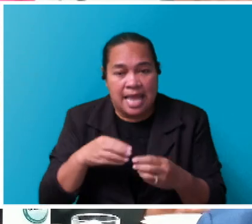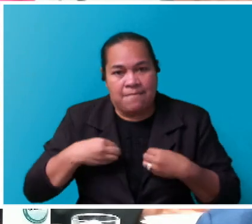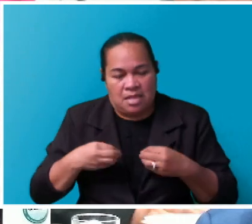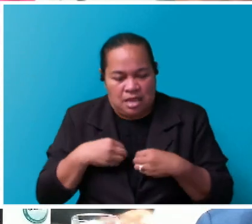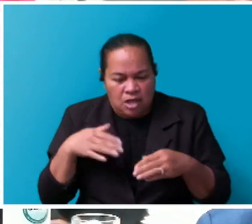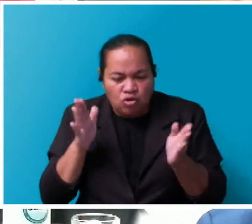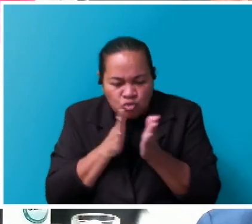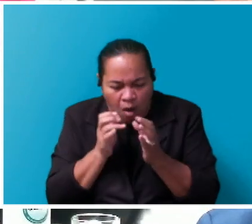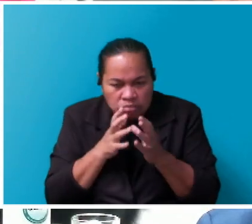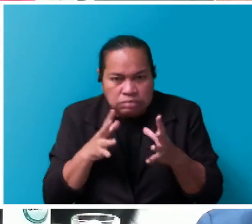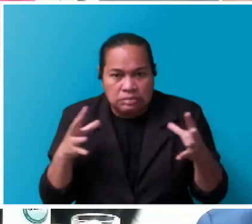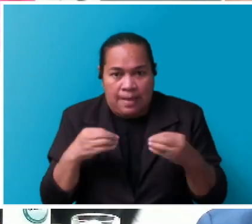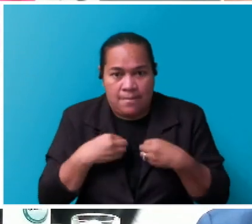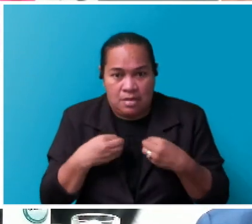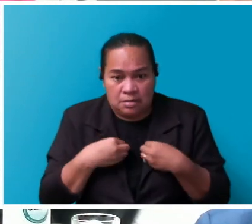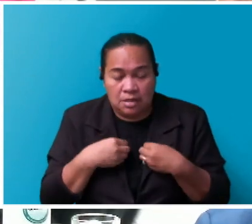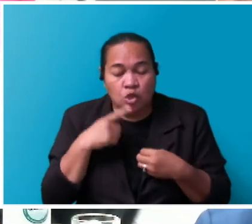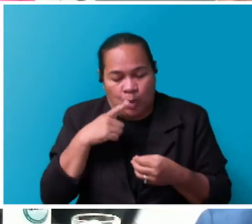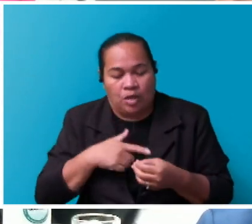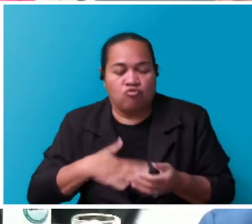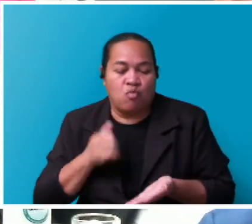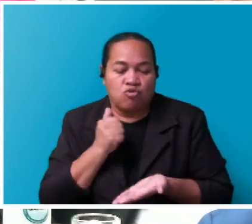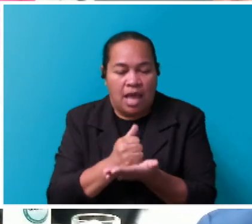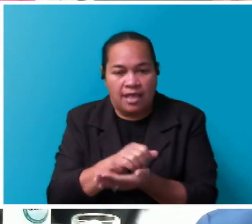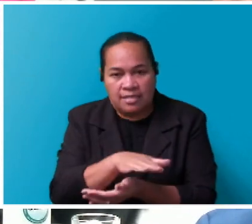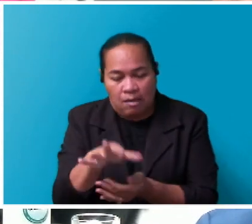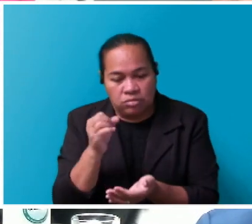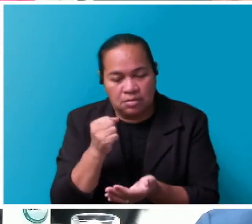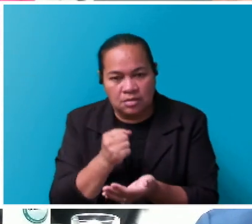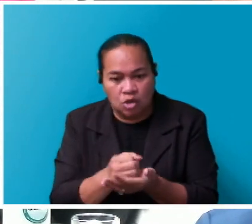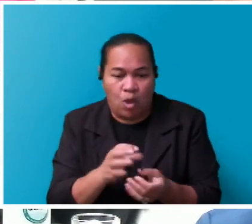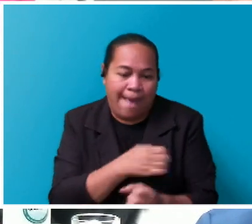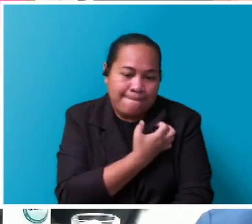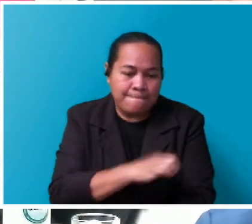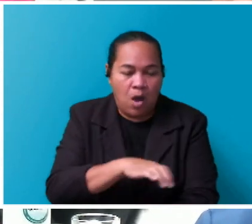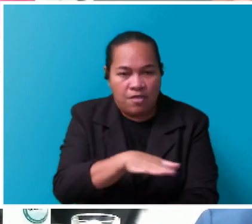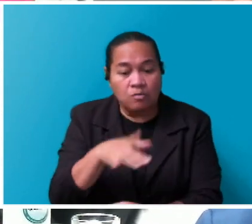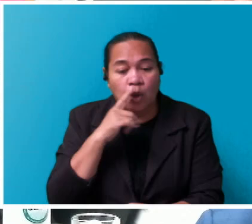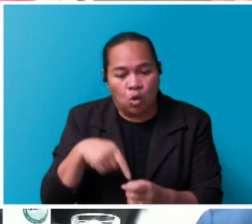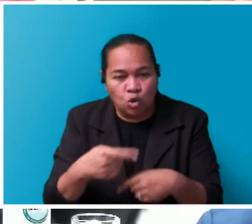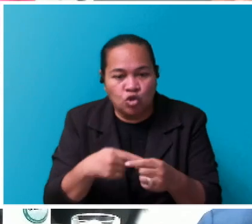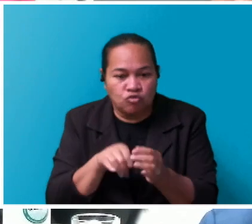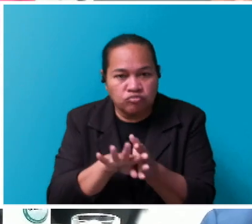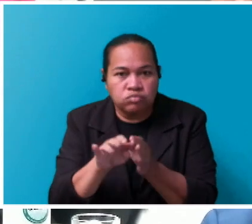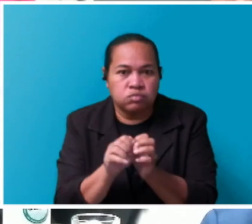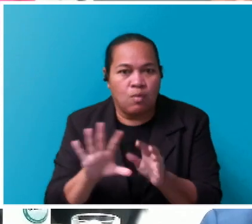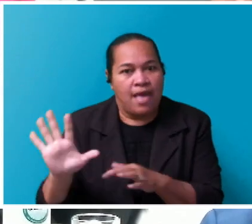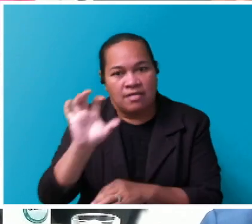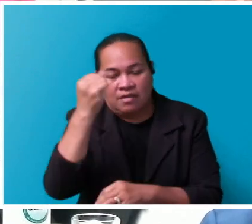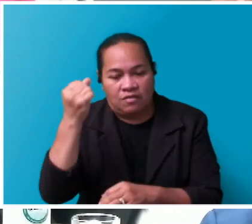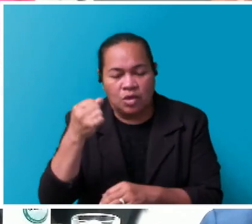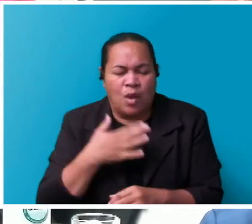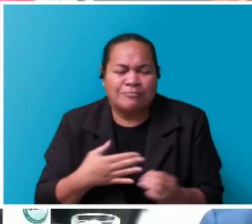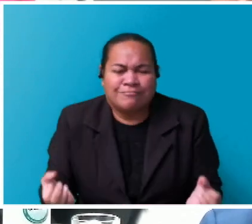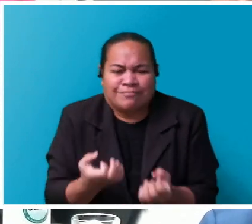are protected, supported, and empowered so they continue to thrive. I urge honorable